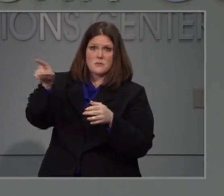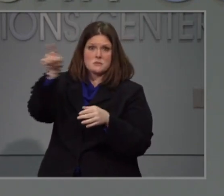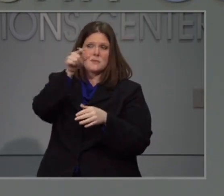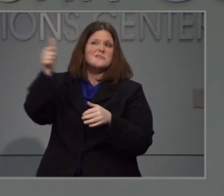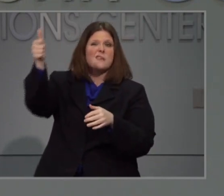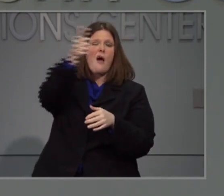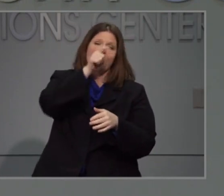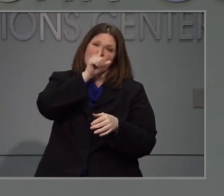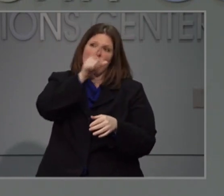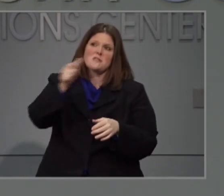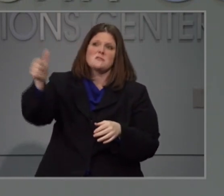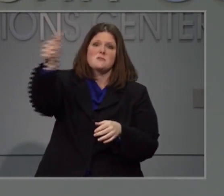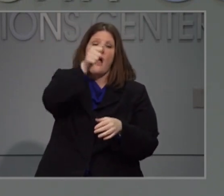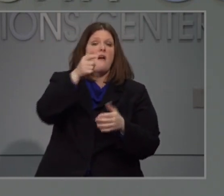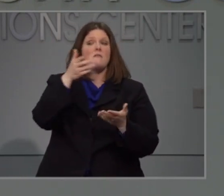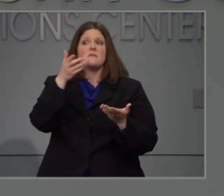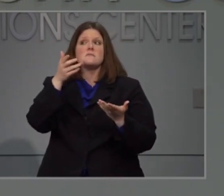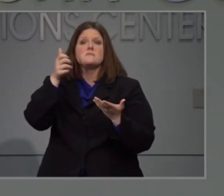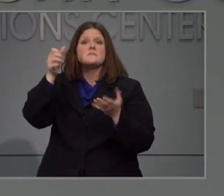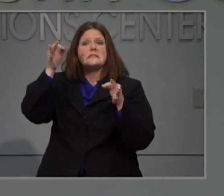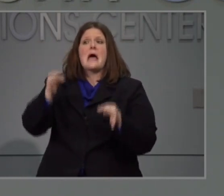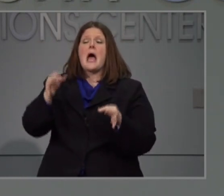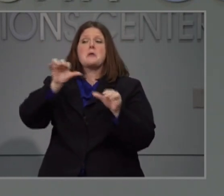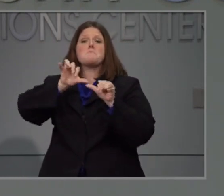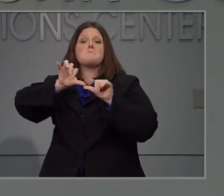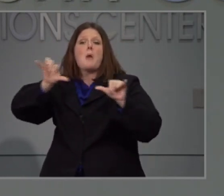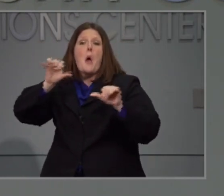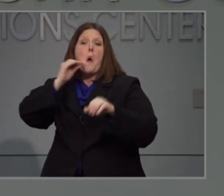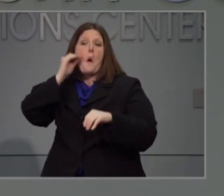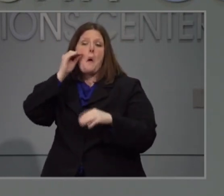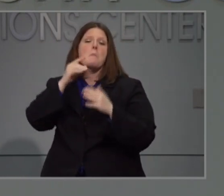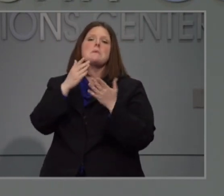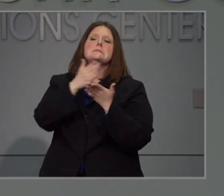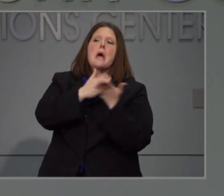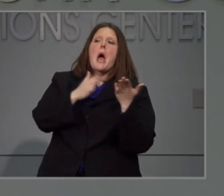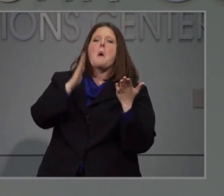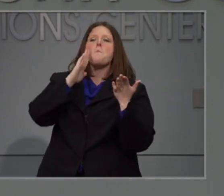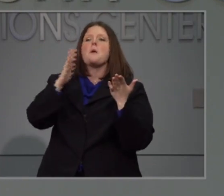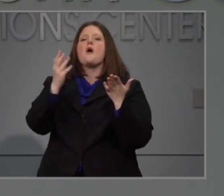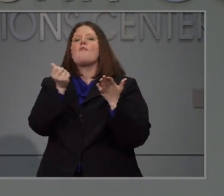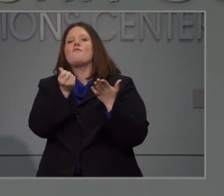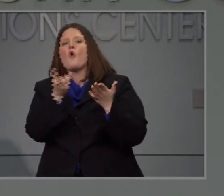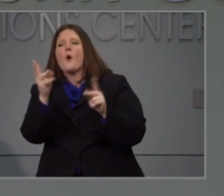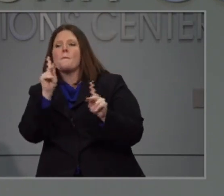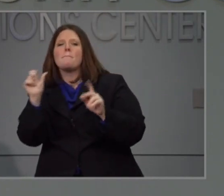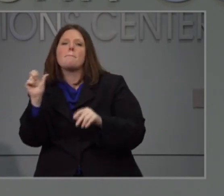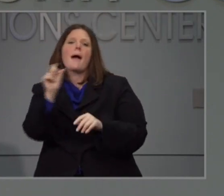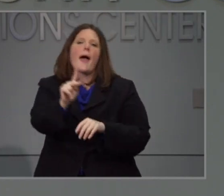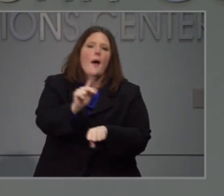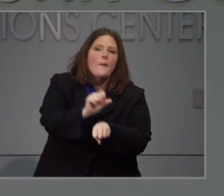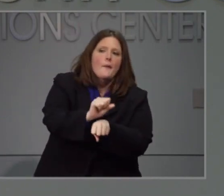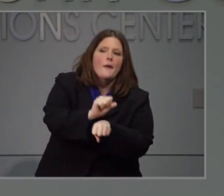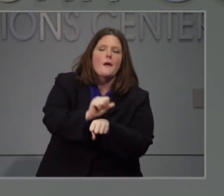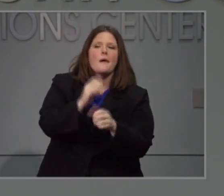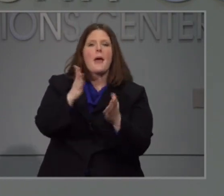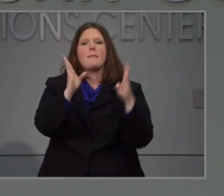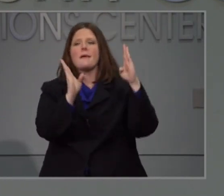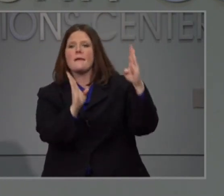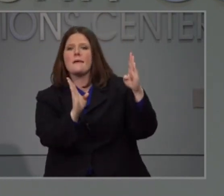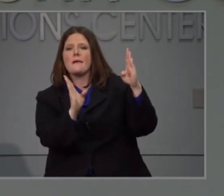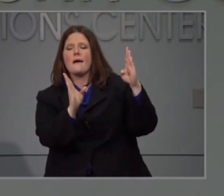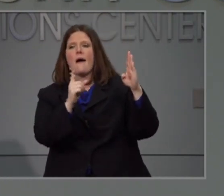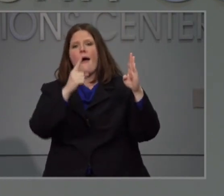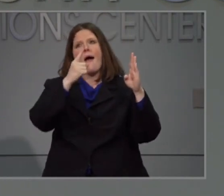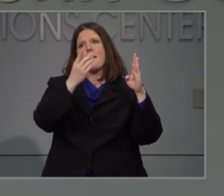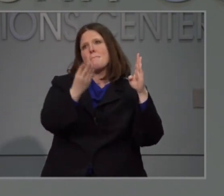choice themselves, but you may see gradually people going back into the office. You may see people going in shifts, like half